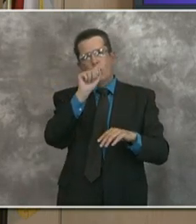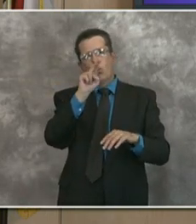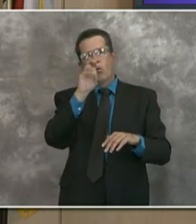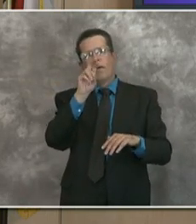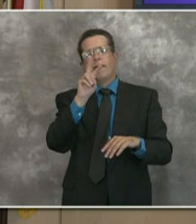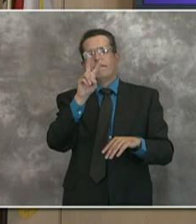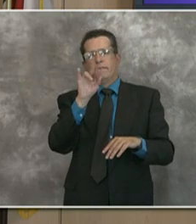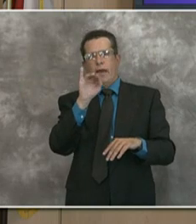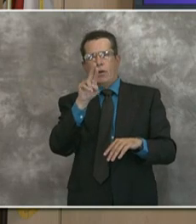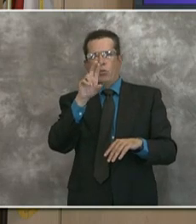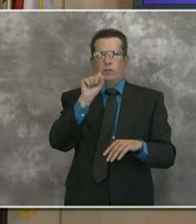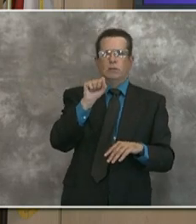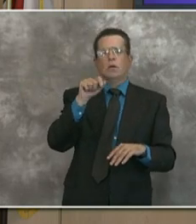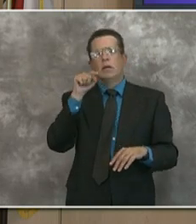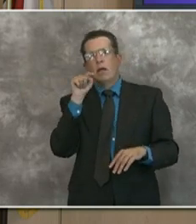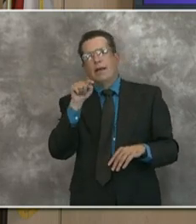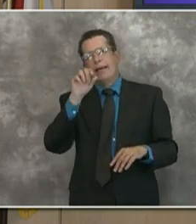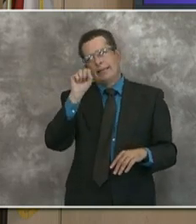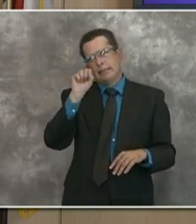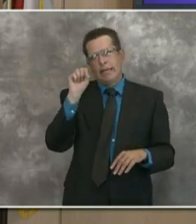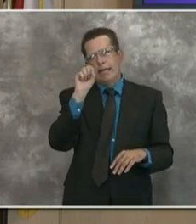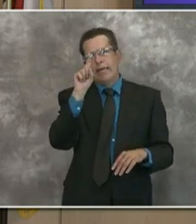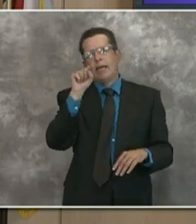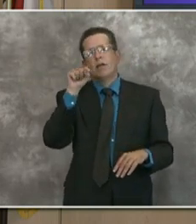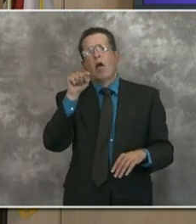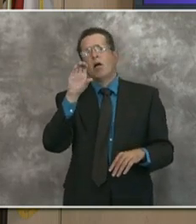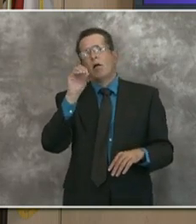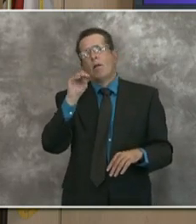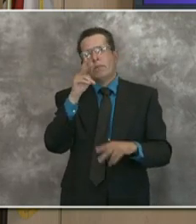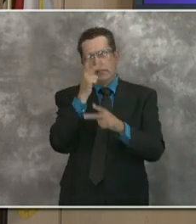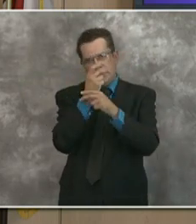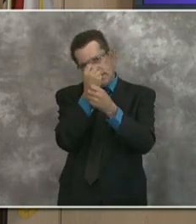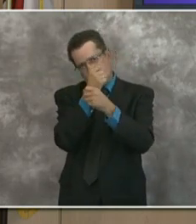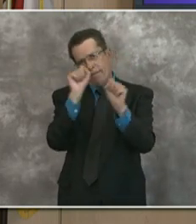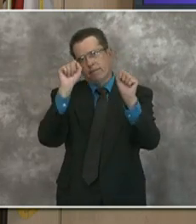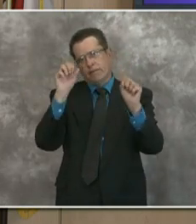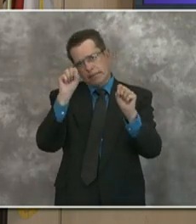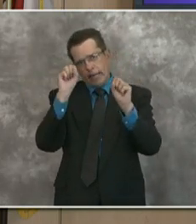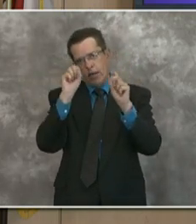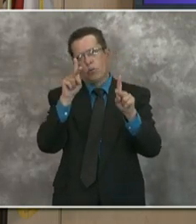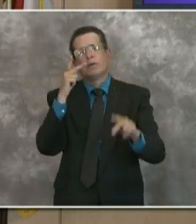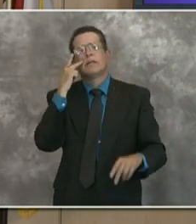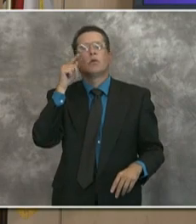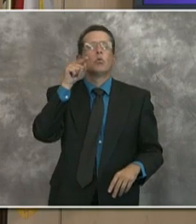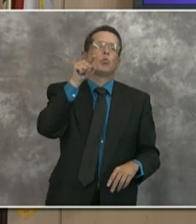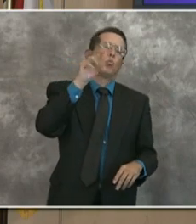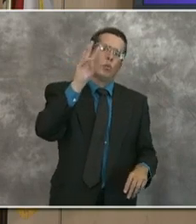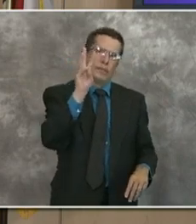coronavirus-sd.com. Until then, stay safe, San Diego. See you Wednesday.